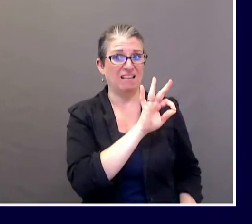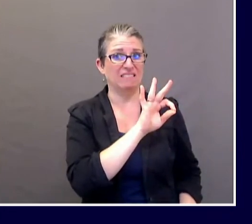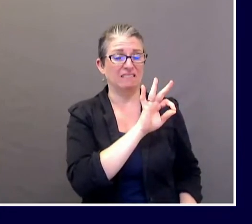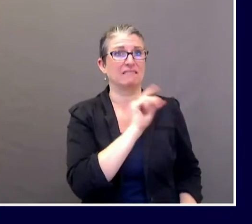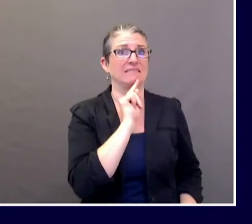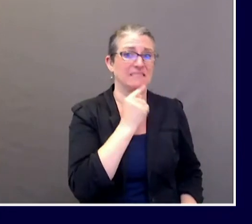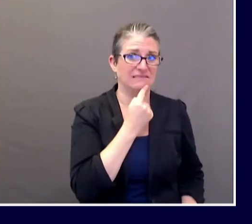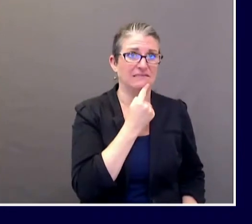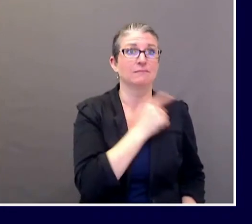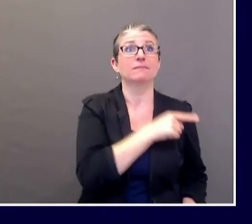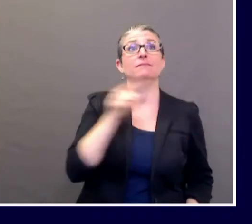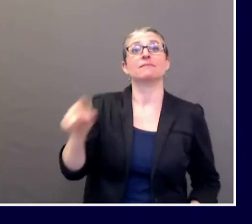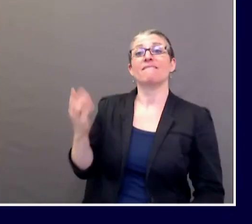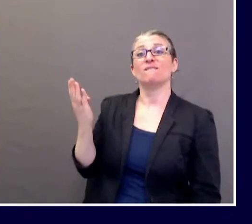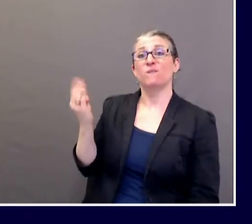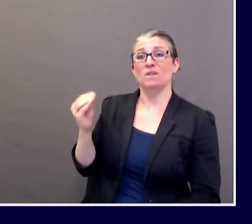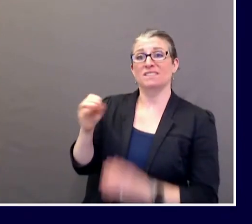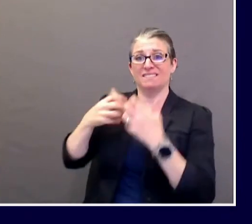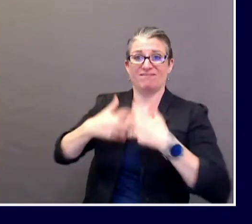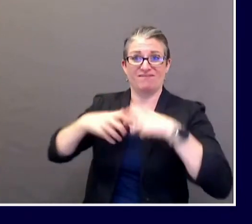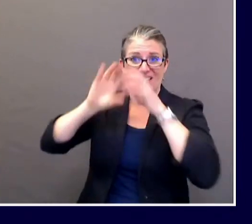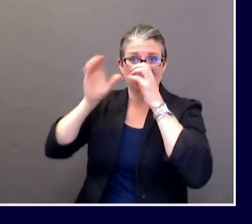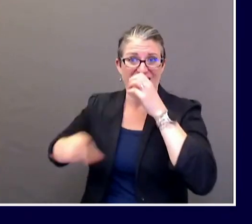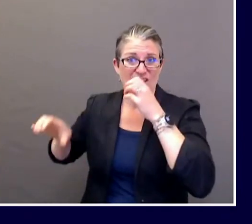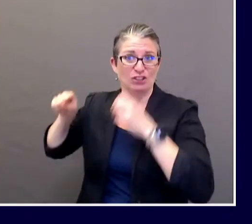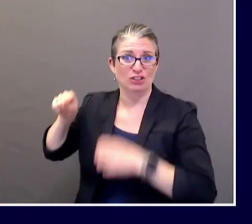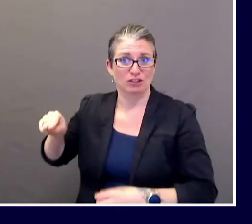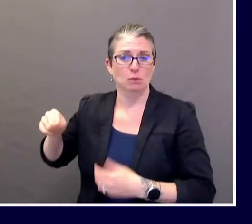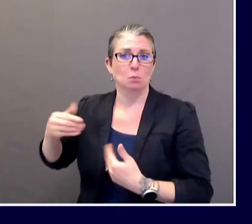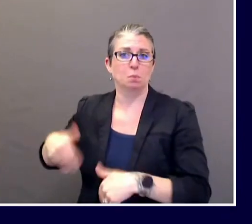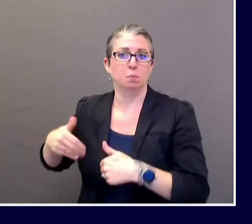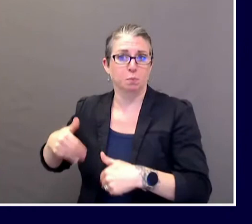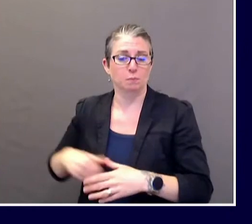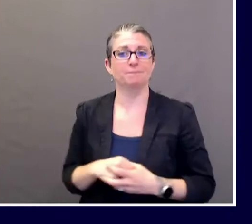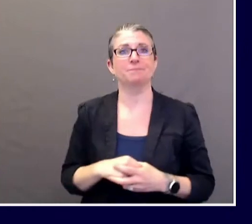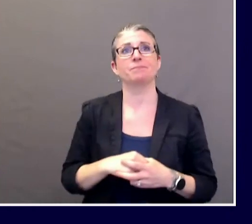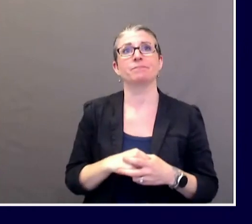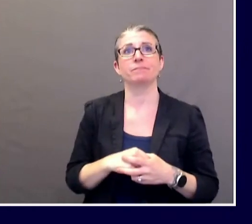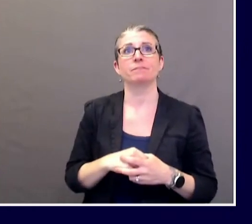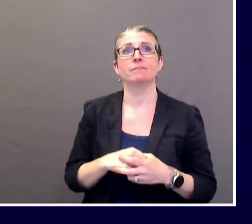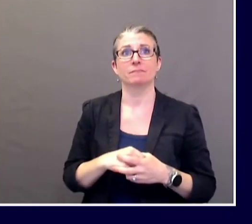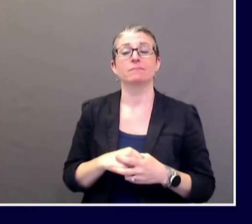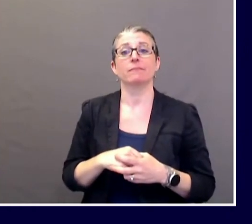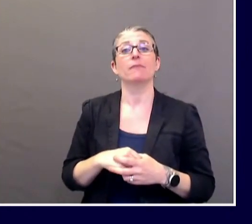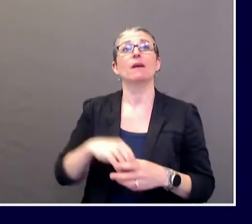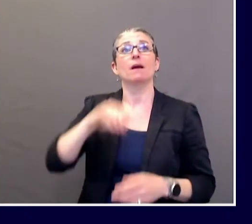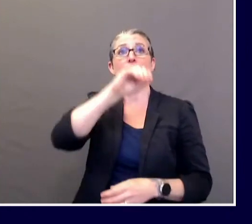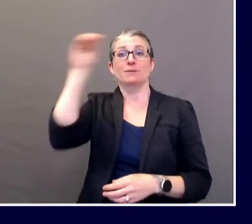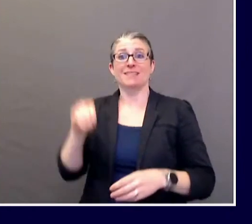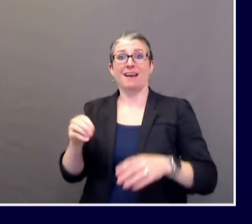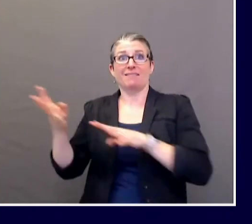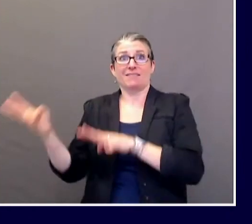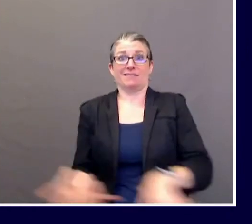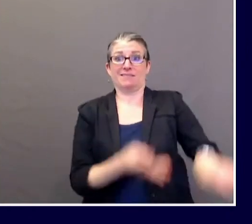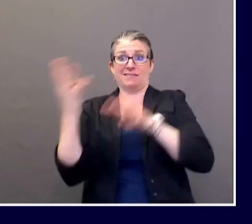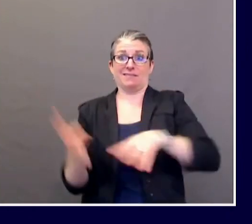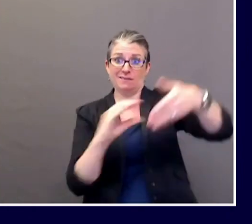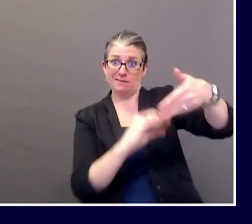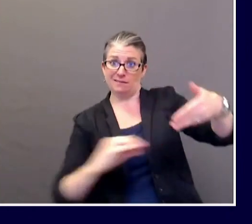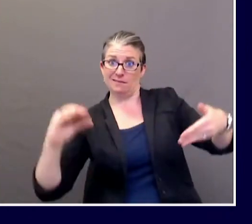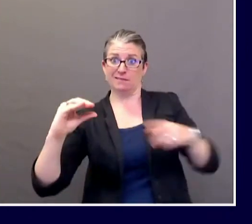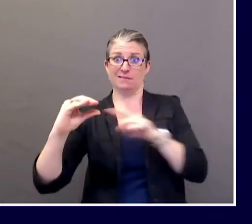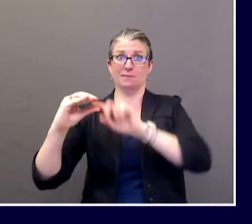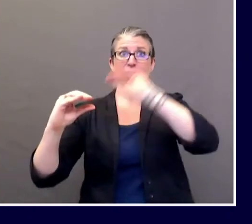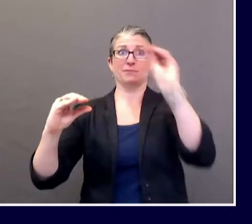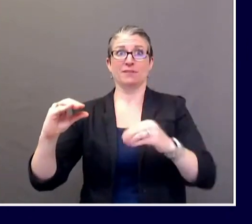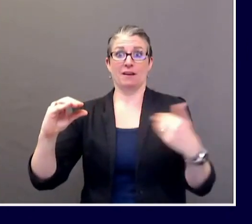ventilator. In terms of our positivity rate as a state, for PCR tests over the past week, that number